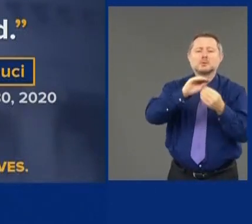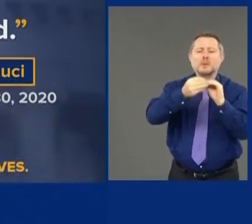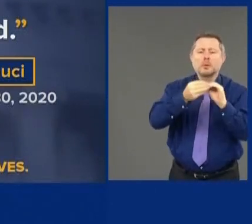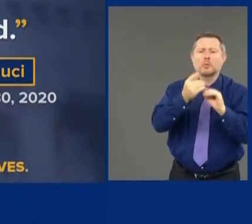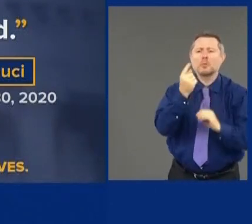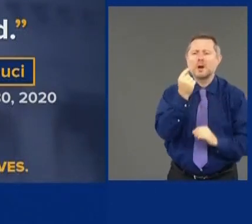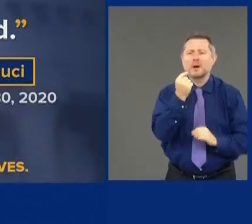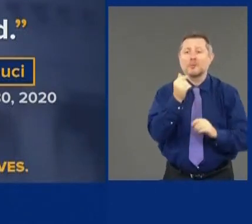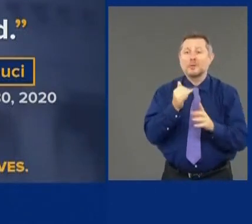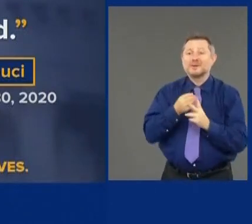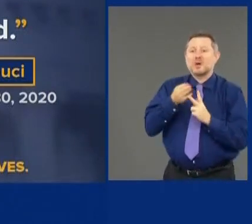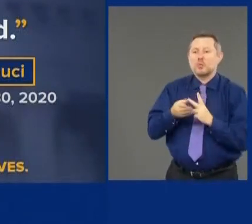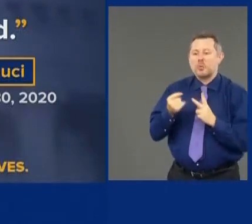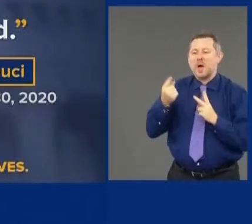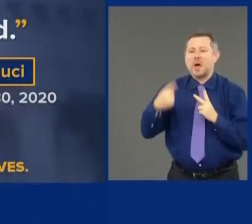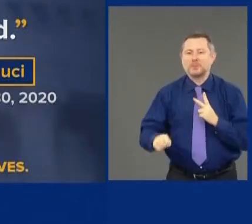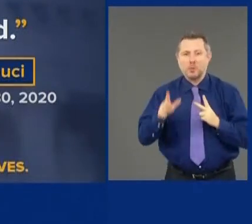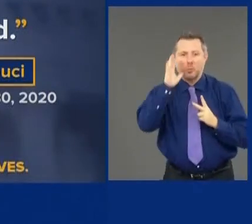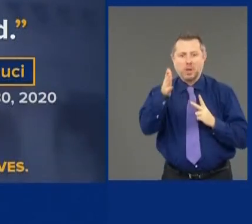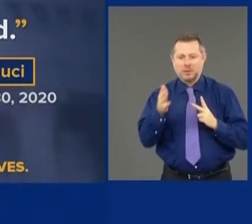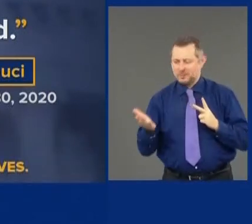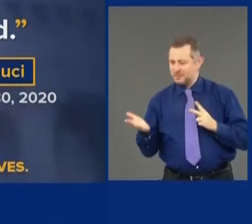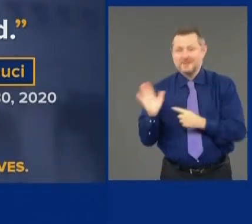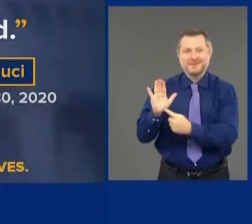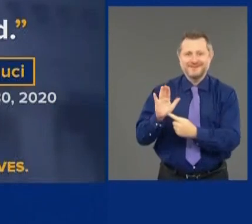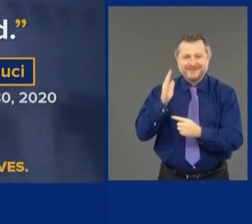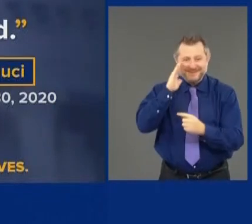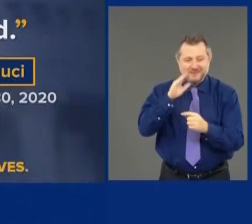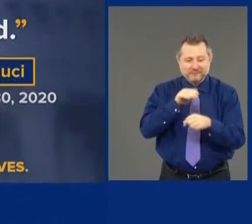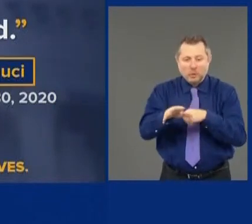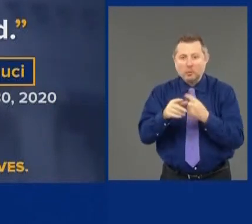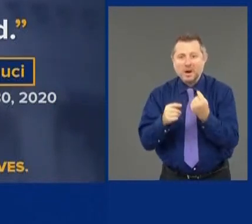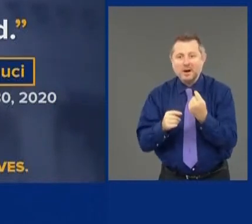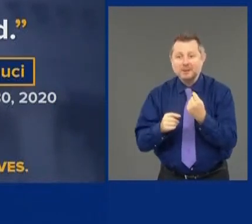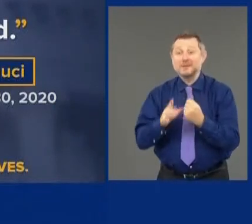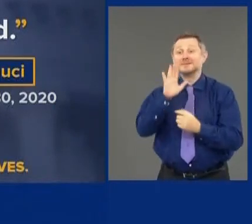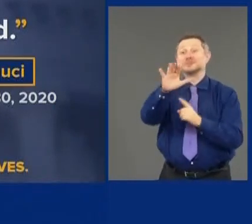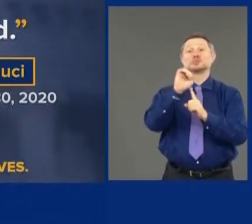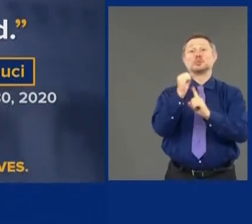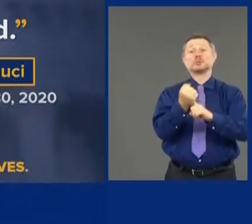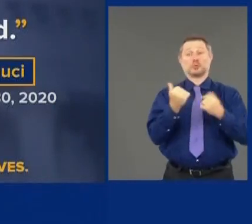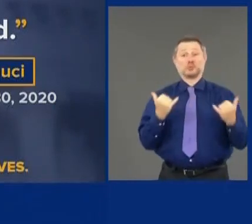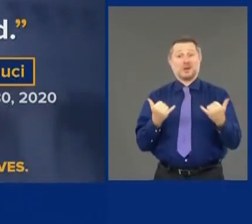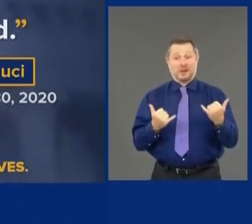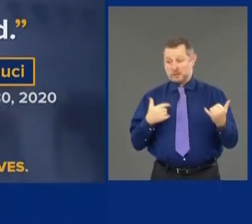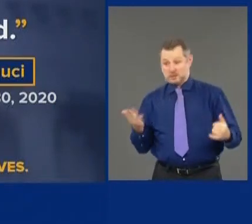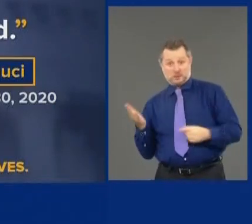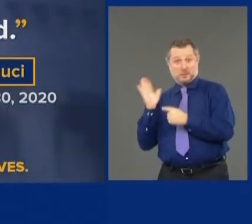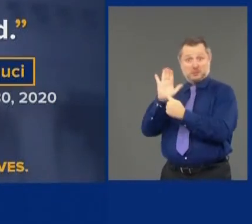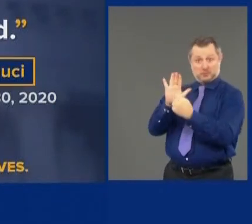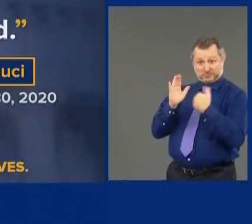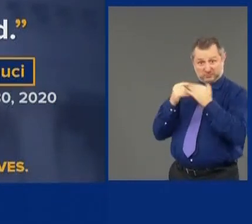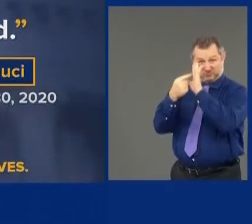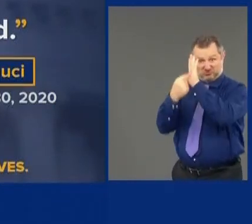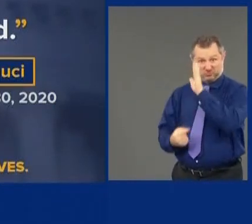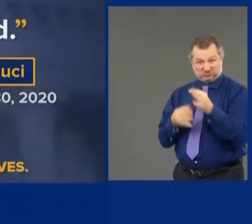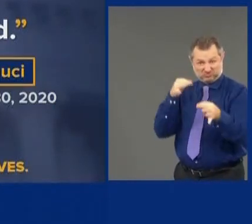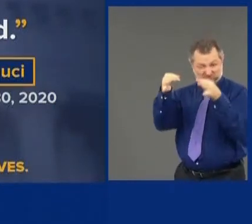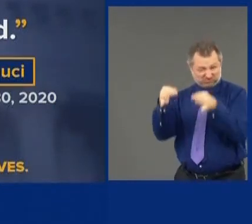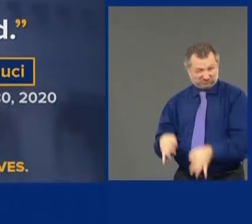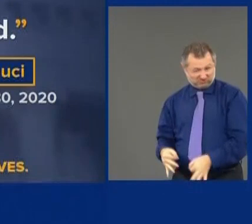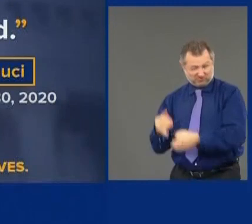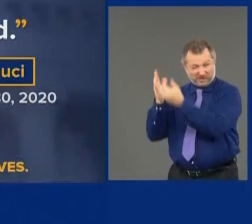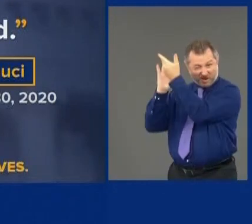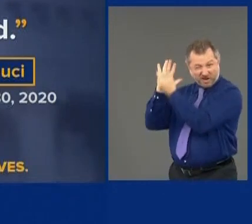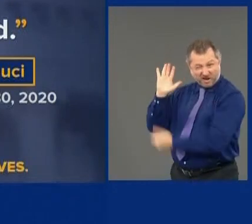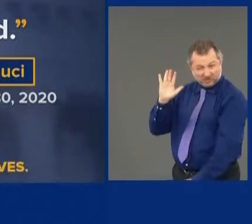taking your situation today, and they're saying, by where you are today, this